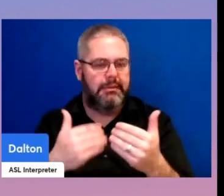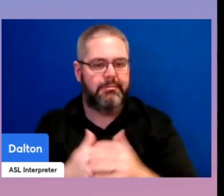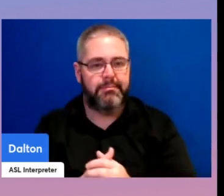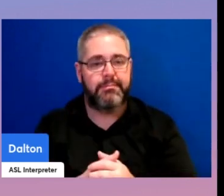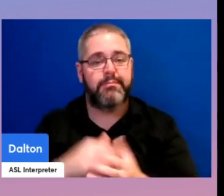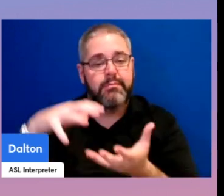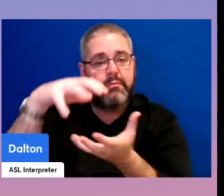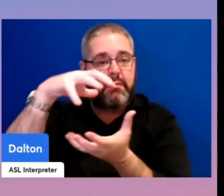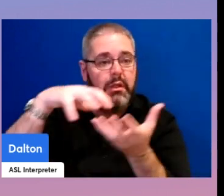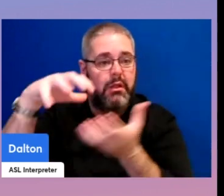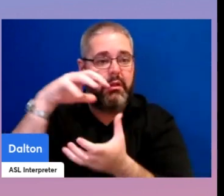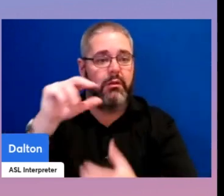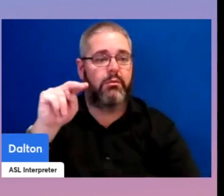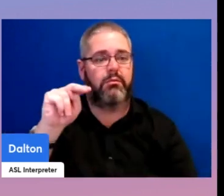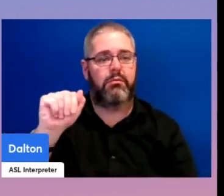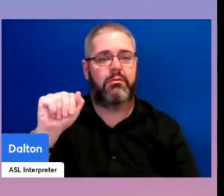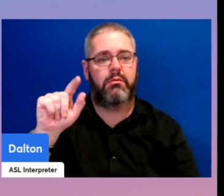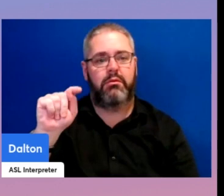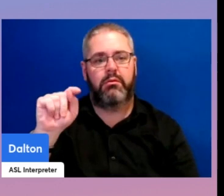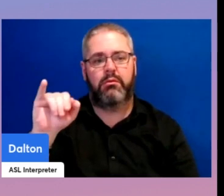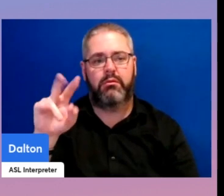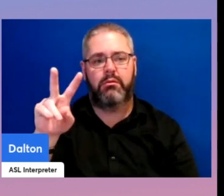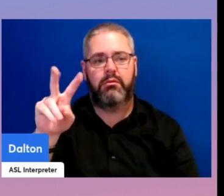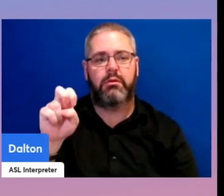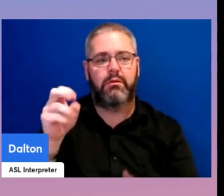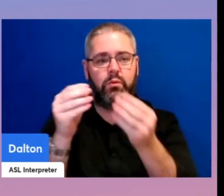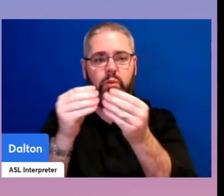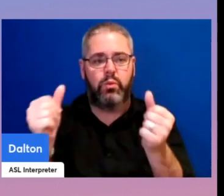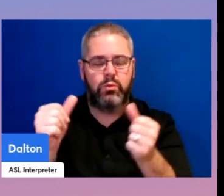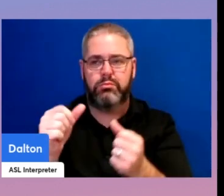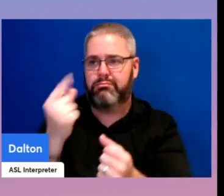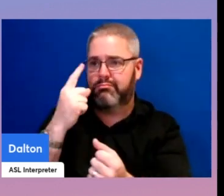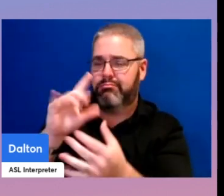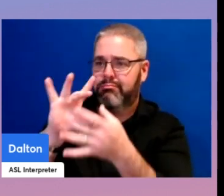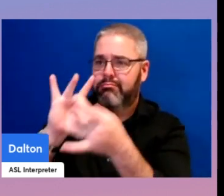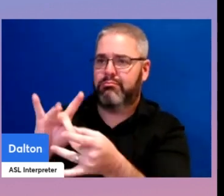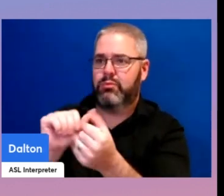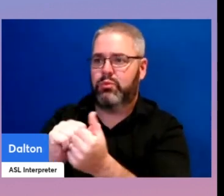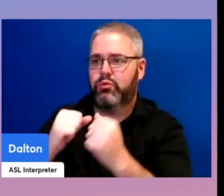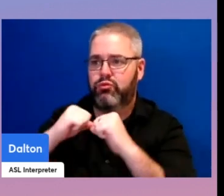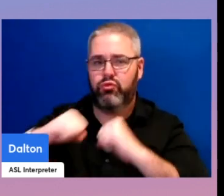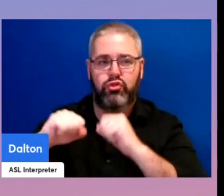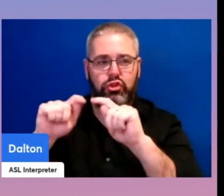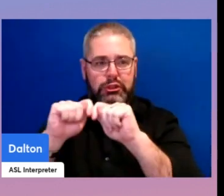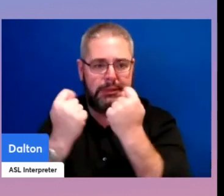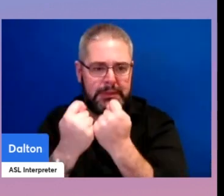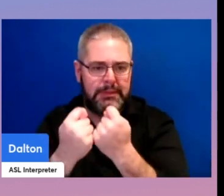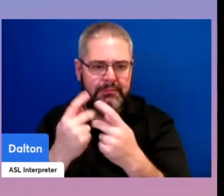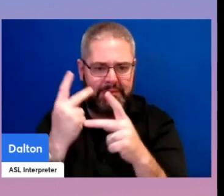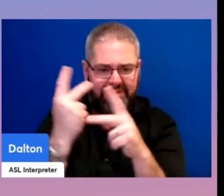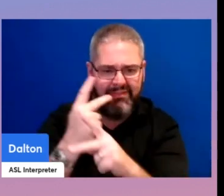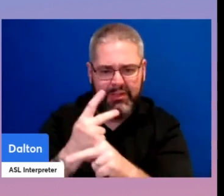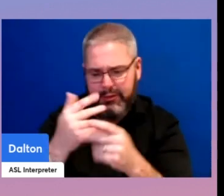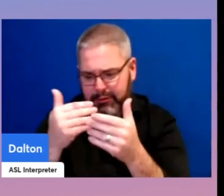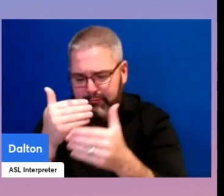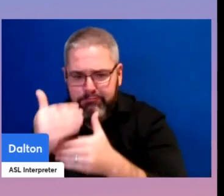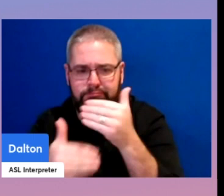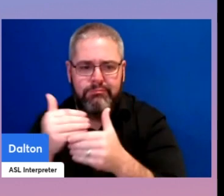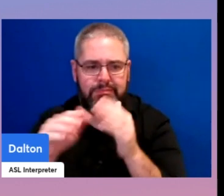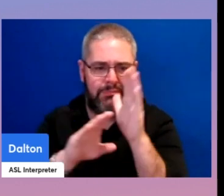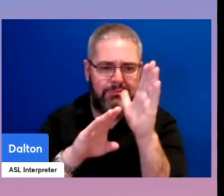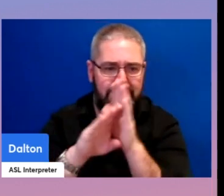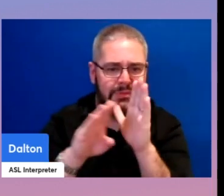native solutions and would have to work with security teams and developers to migrate the secret management posture in Vault.